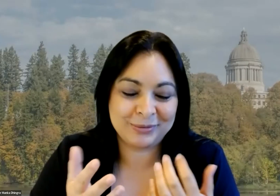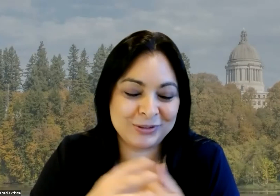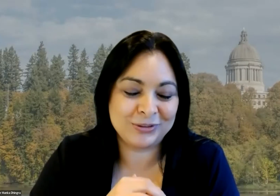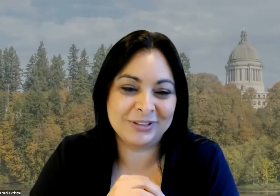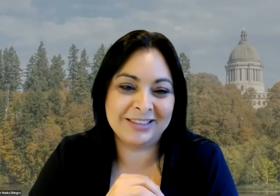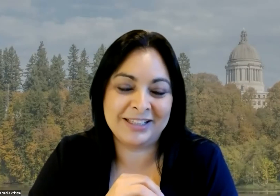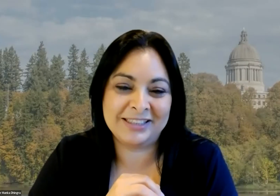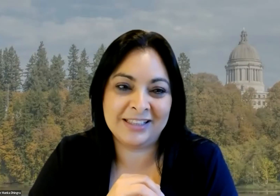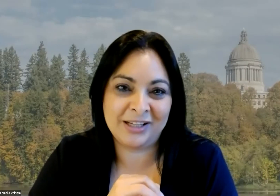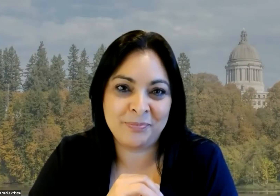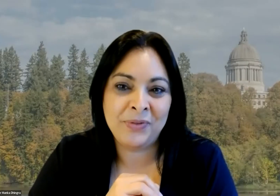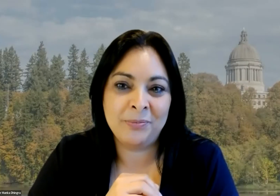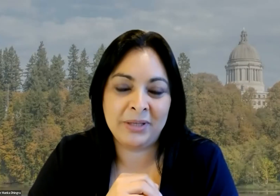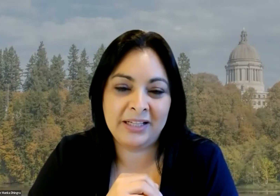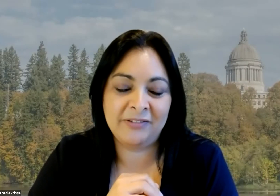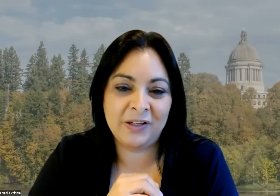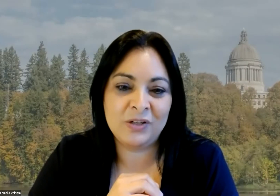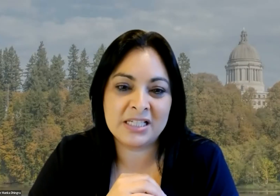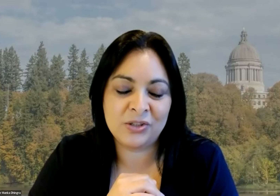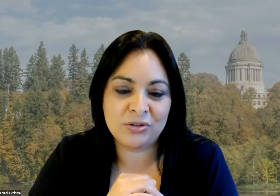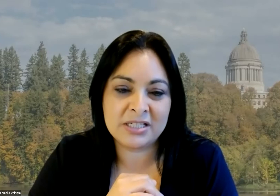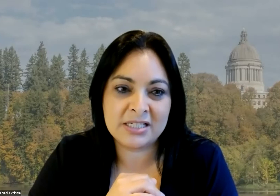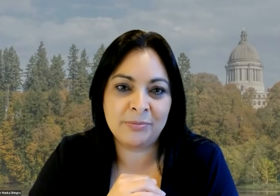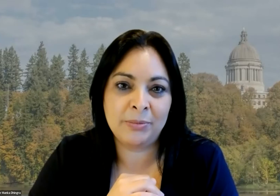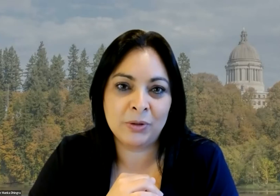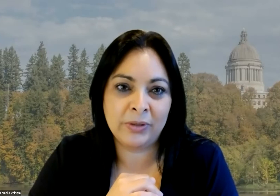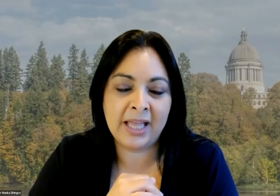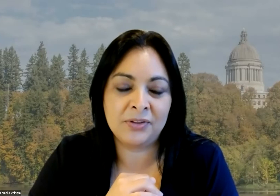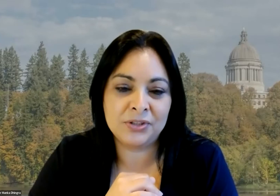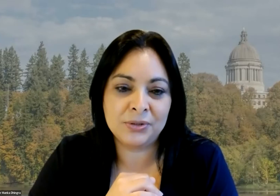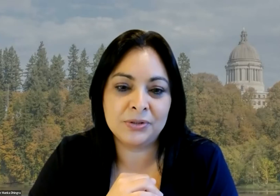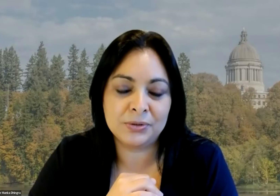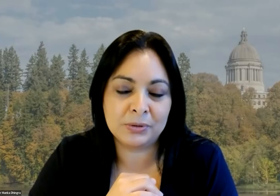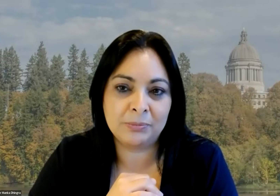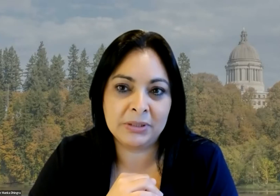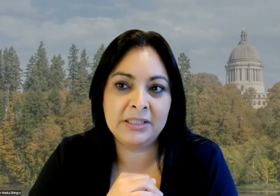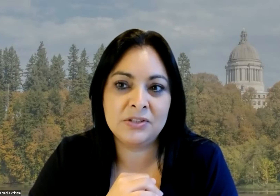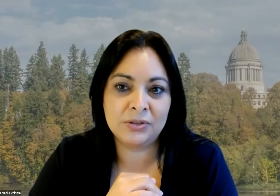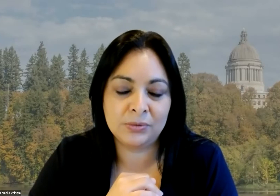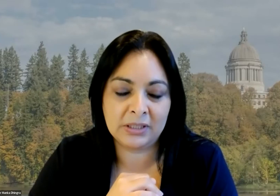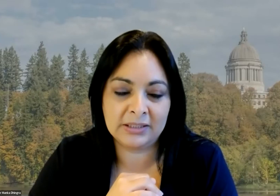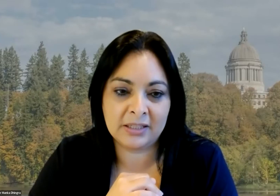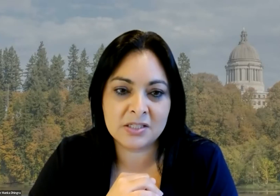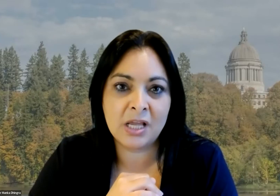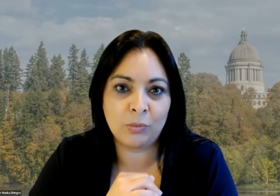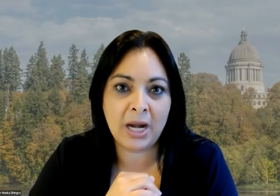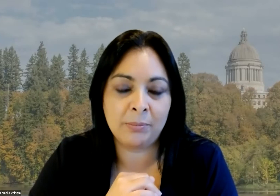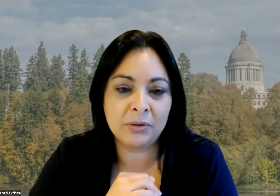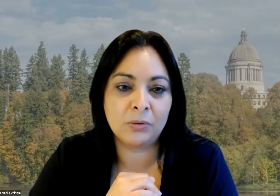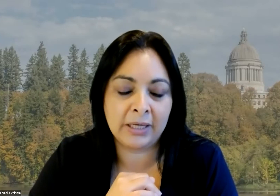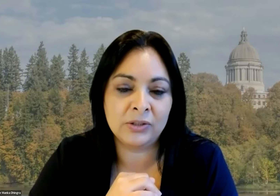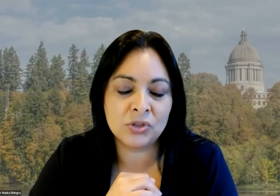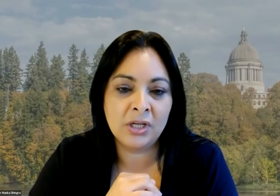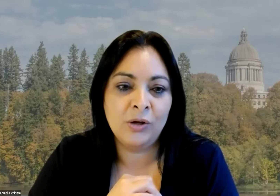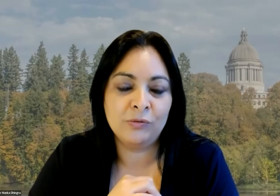or personal dime. But if there is interest in people going out and doing the tour, please do let us know, and we're happy